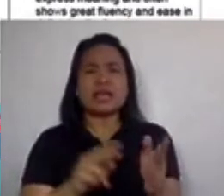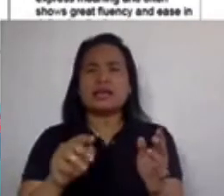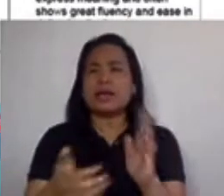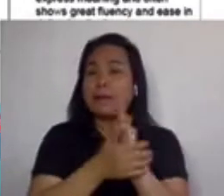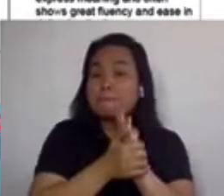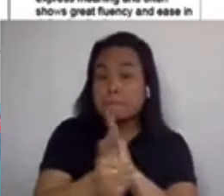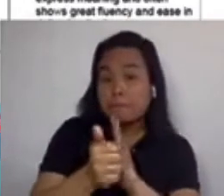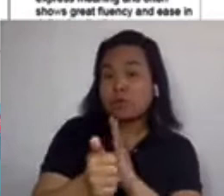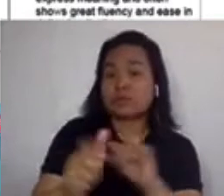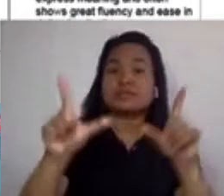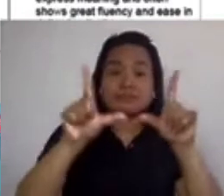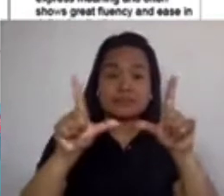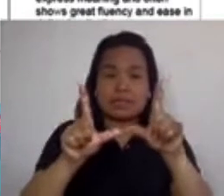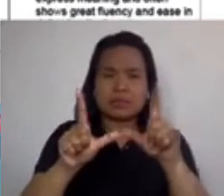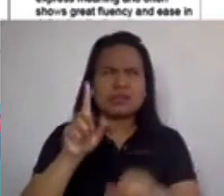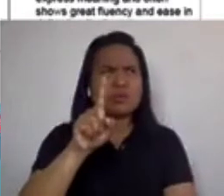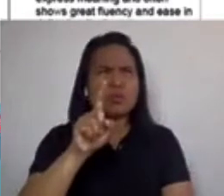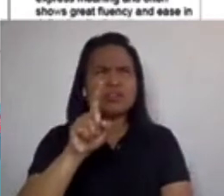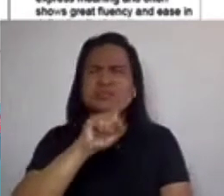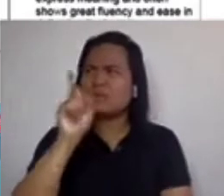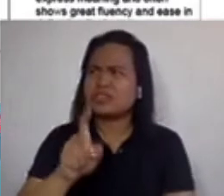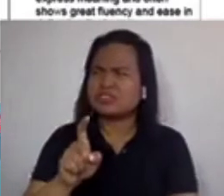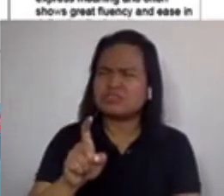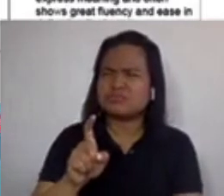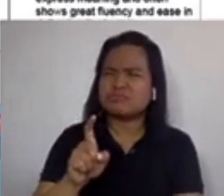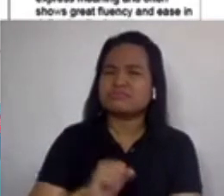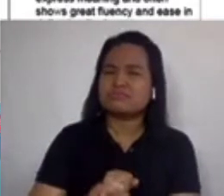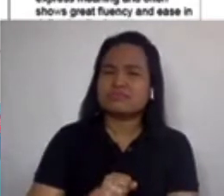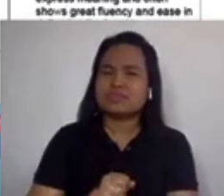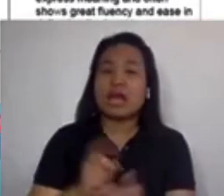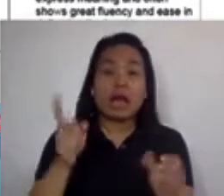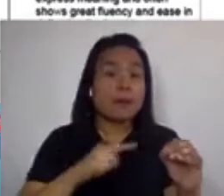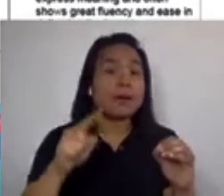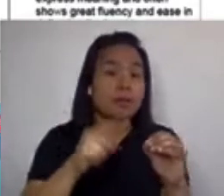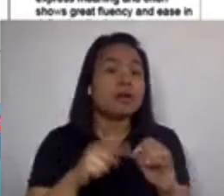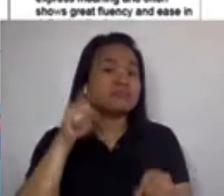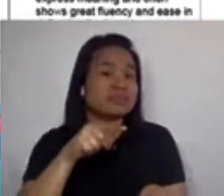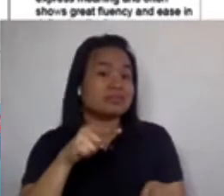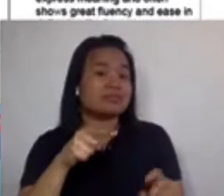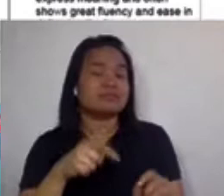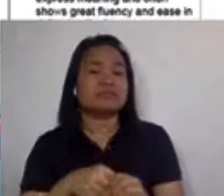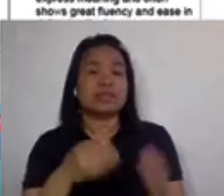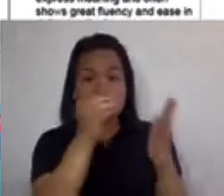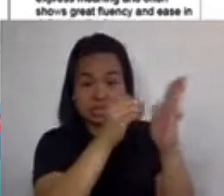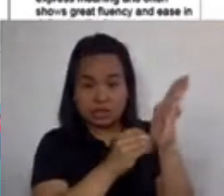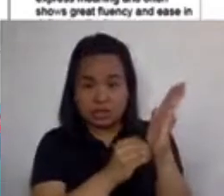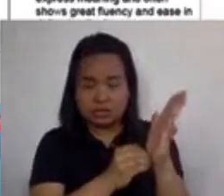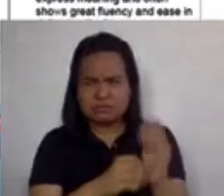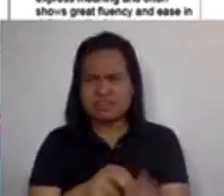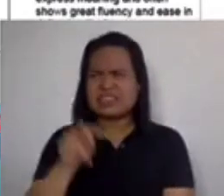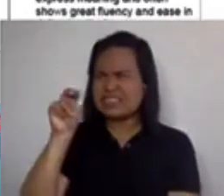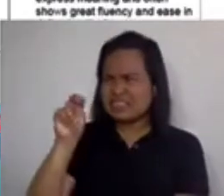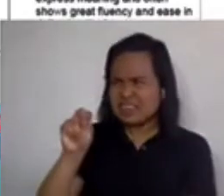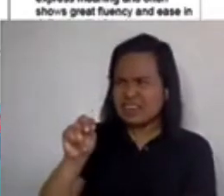common question of teachers regarding this indicator is, kailangan po ba present or should all